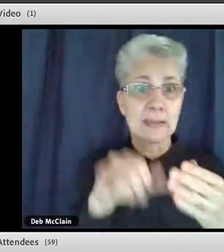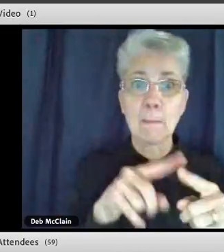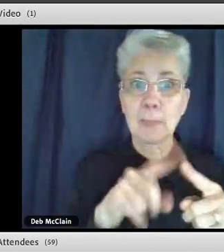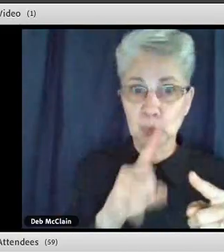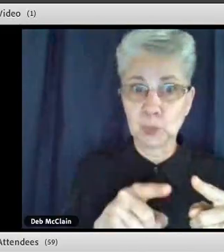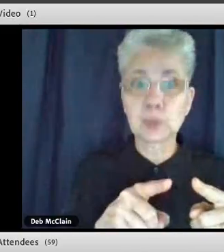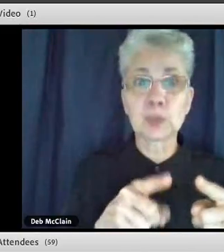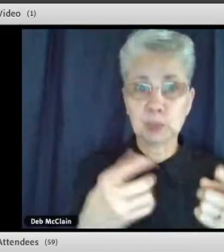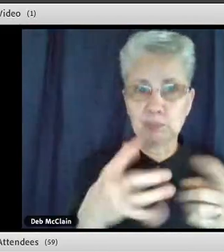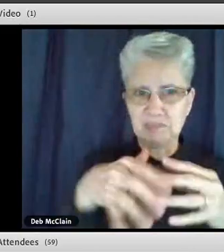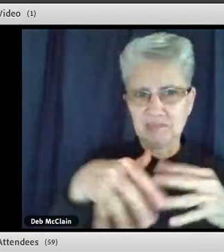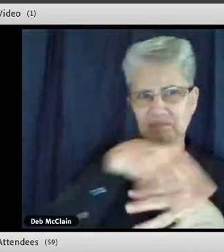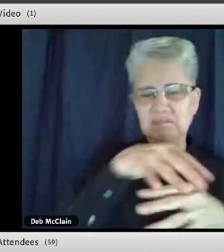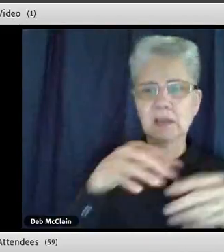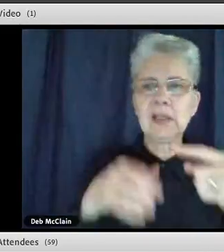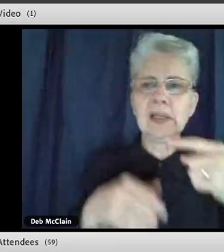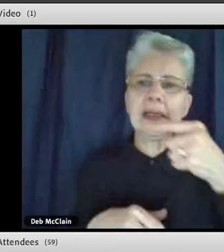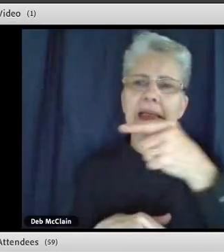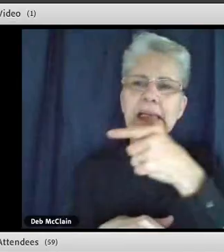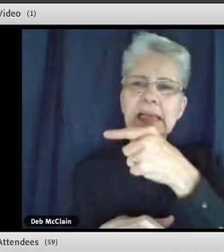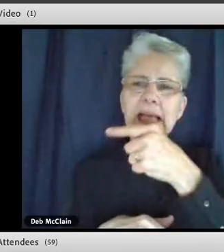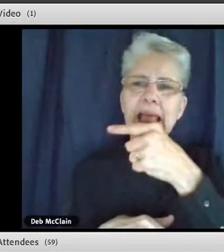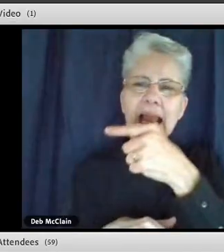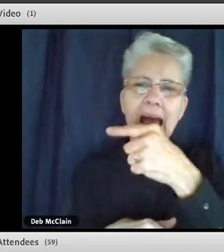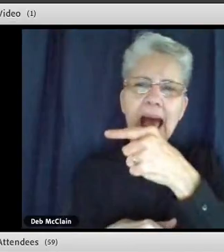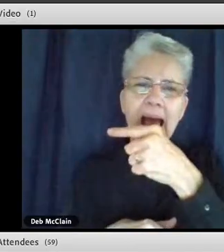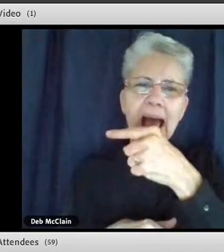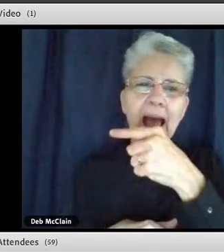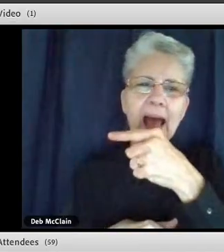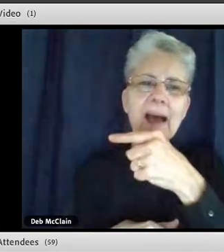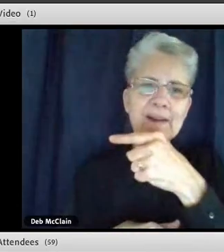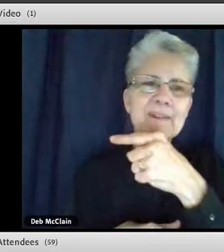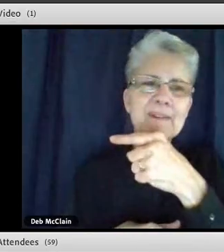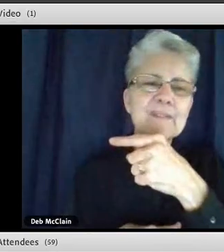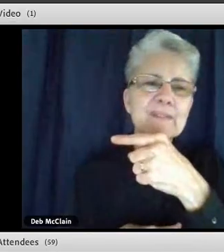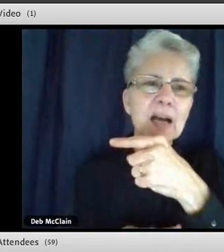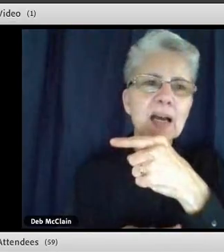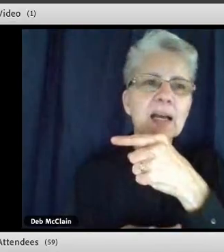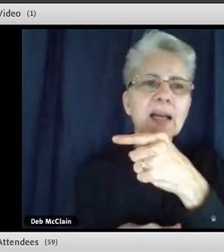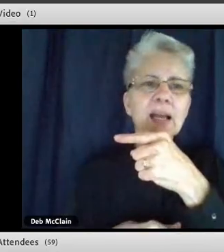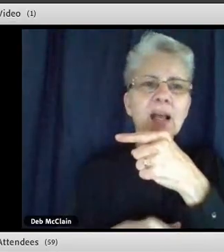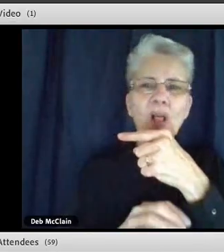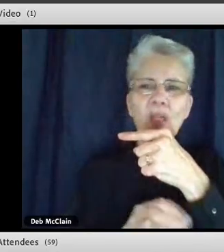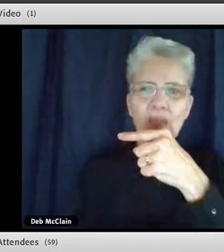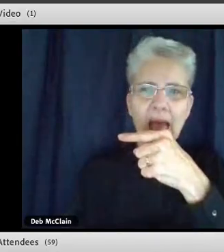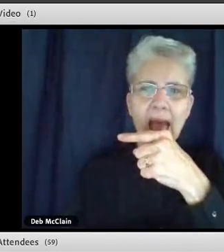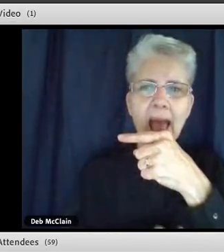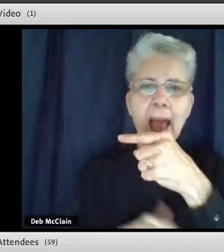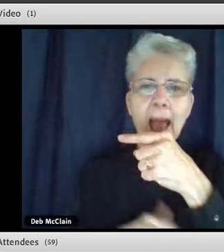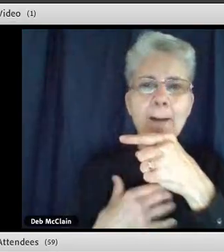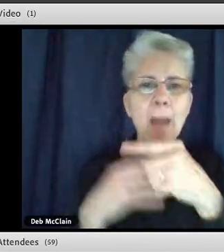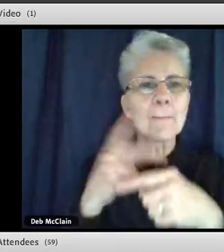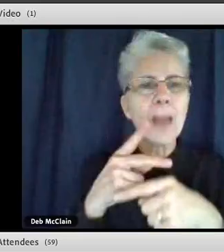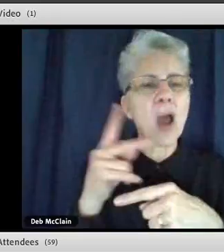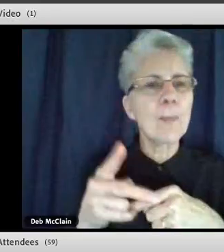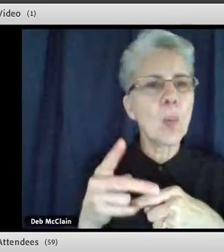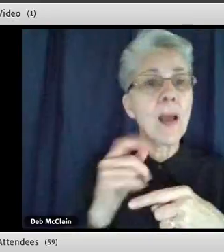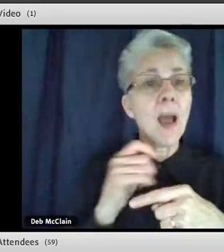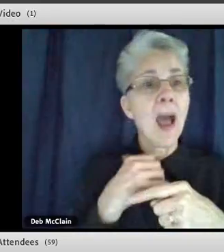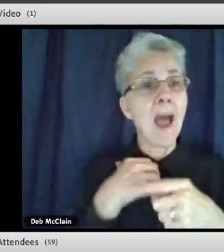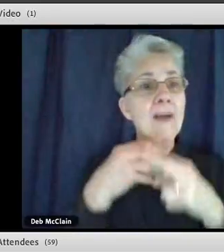top, the left-hand, sorry, directions, left-hand corner of my PowerPoint slide, I have what's